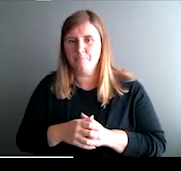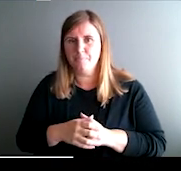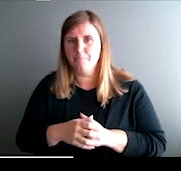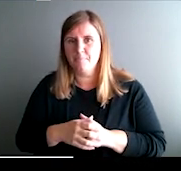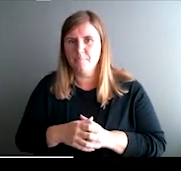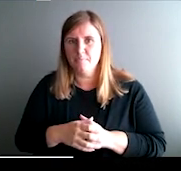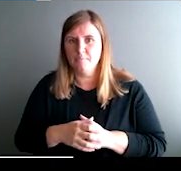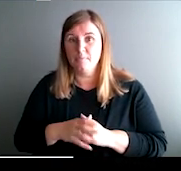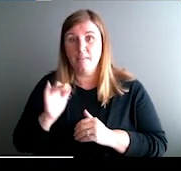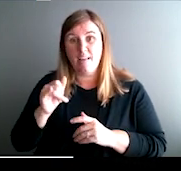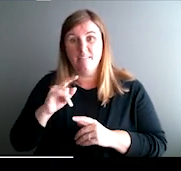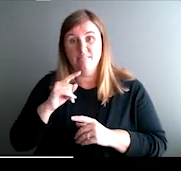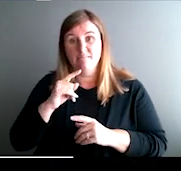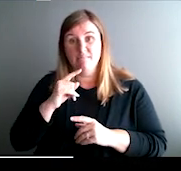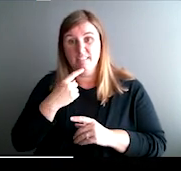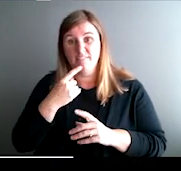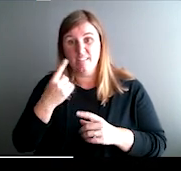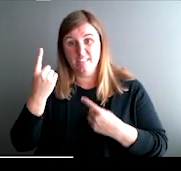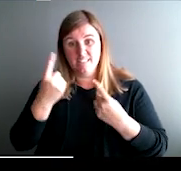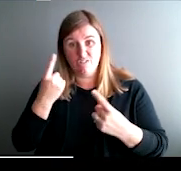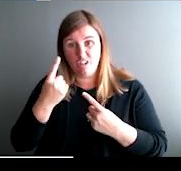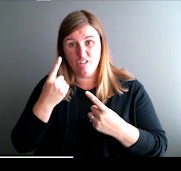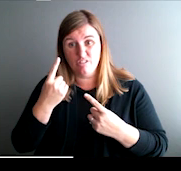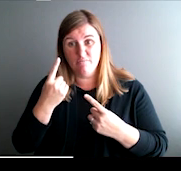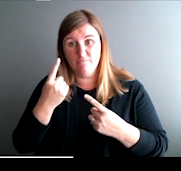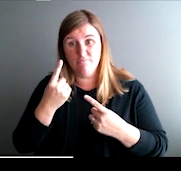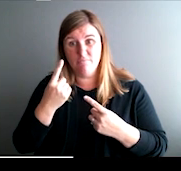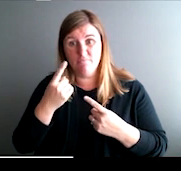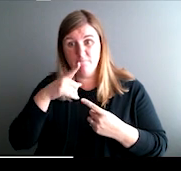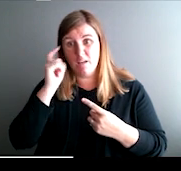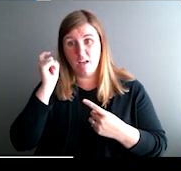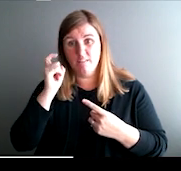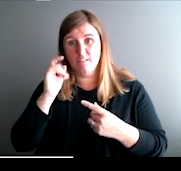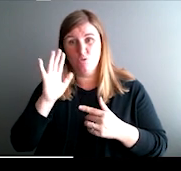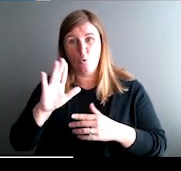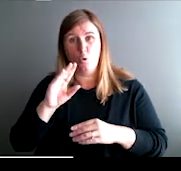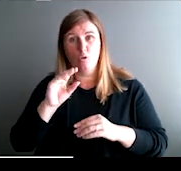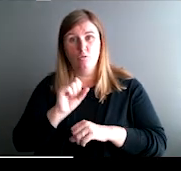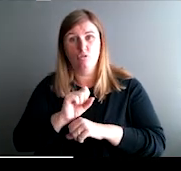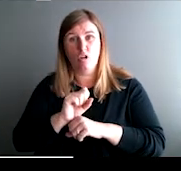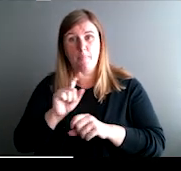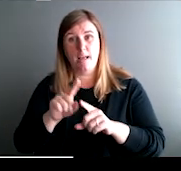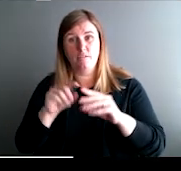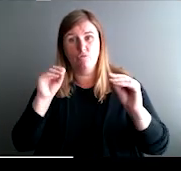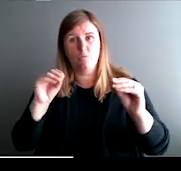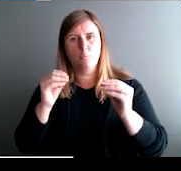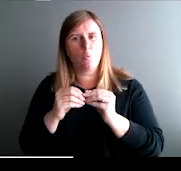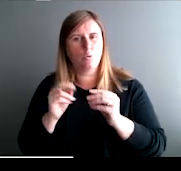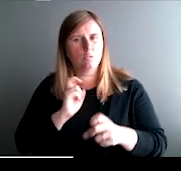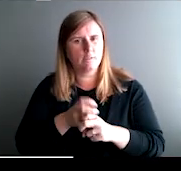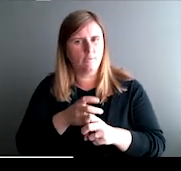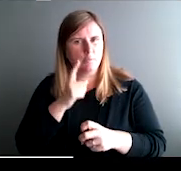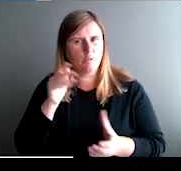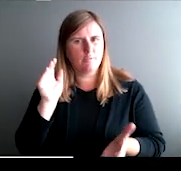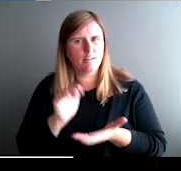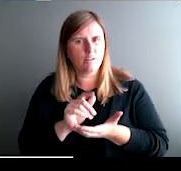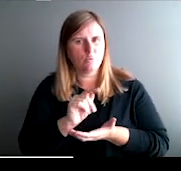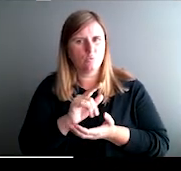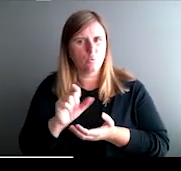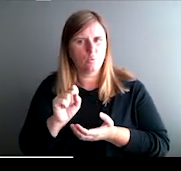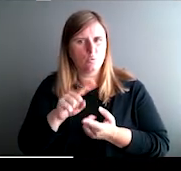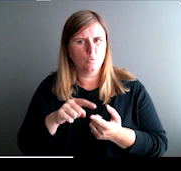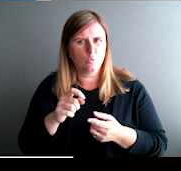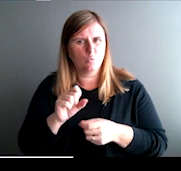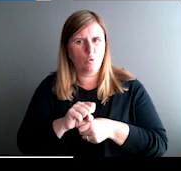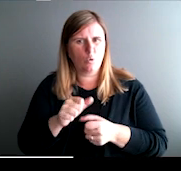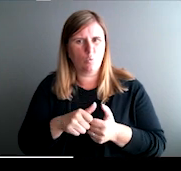that's a significant consideration, because that's going to make your job as an instructor more difficult, because you have less tools to work with